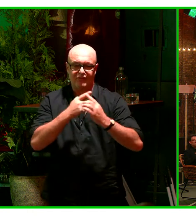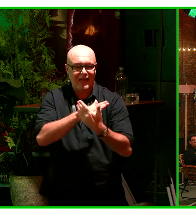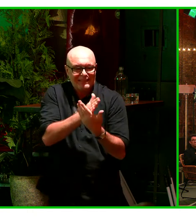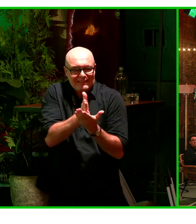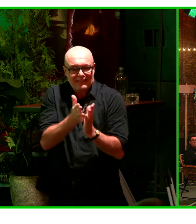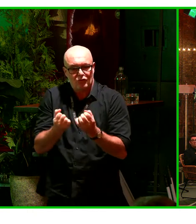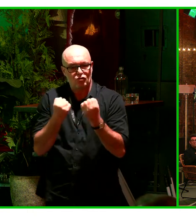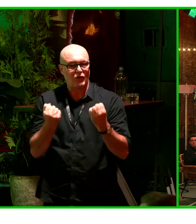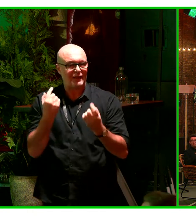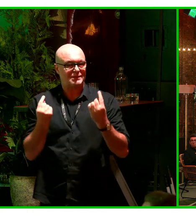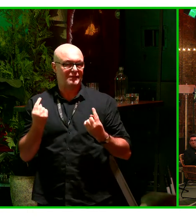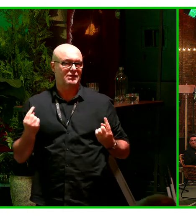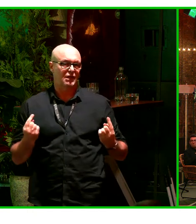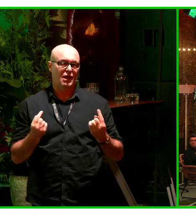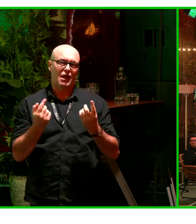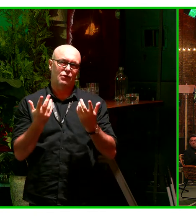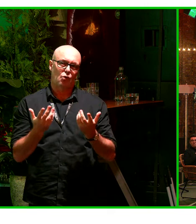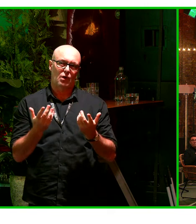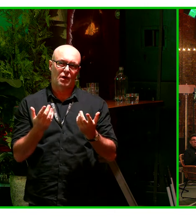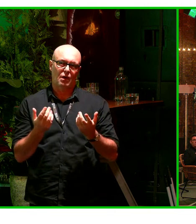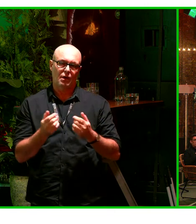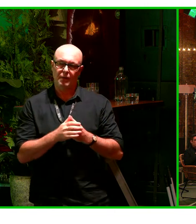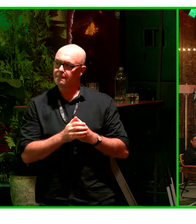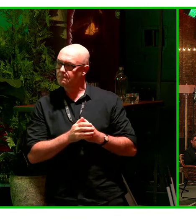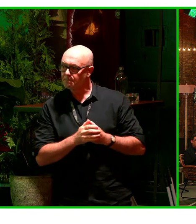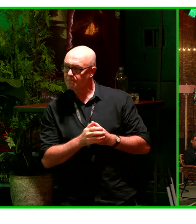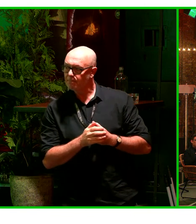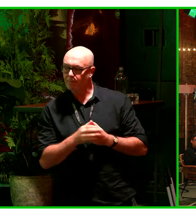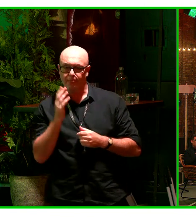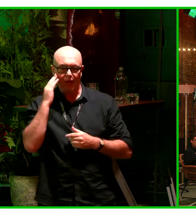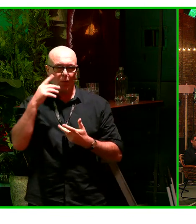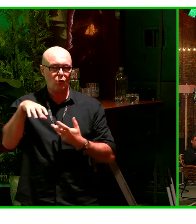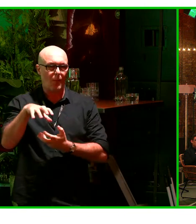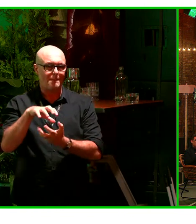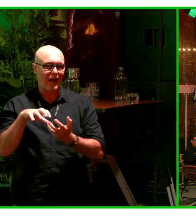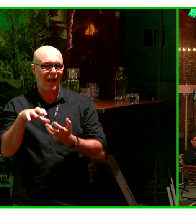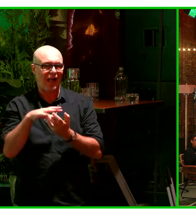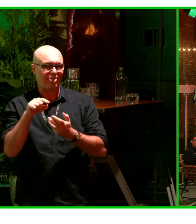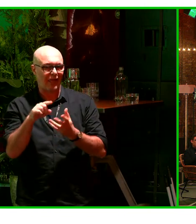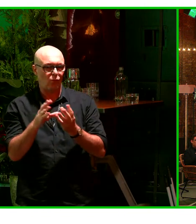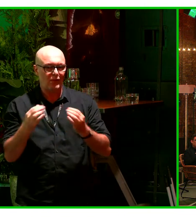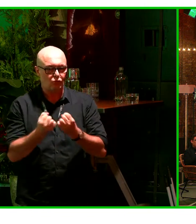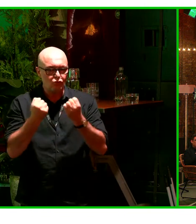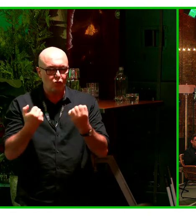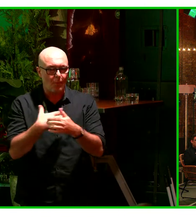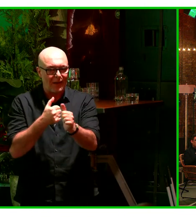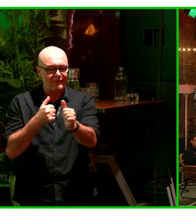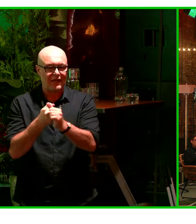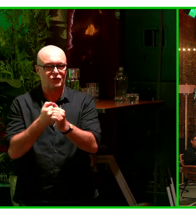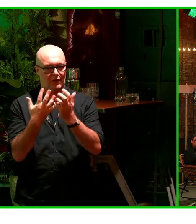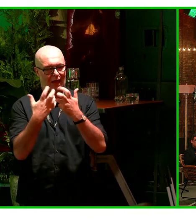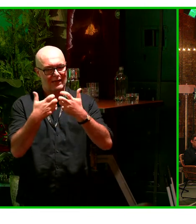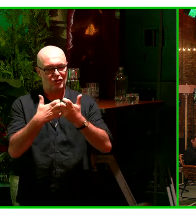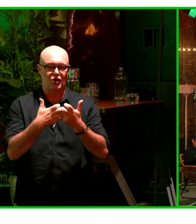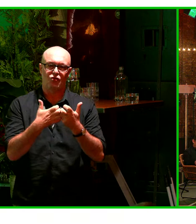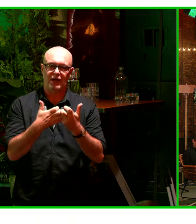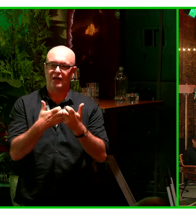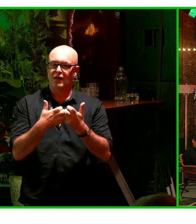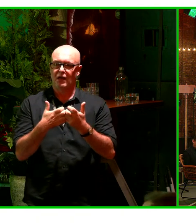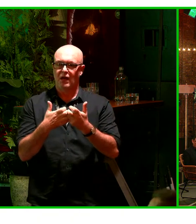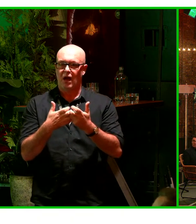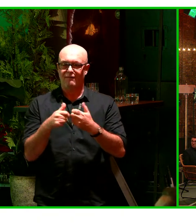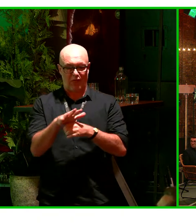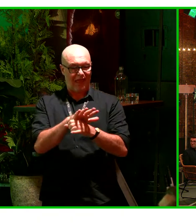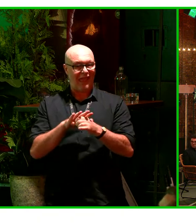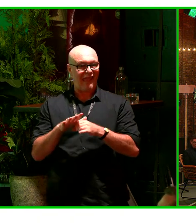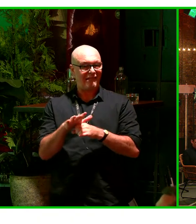own right, which present a compelling offer. But when you combine that with the strong manufacturing and engineering heritage of Lancashire, this